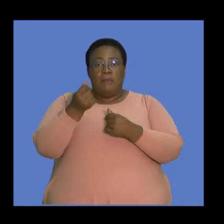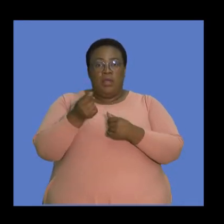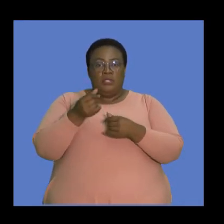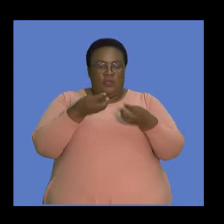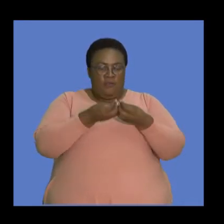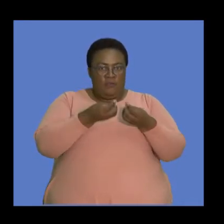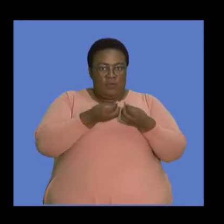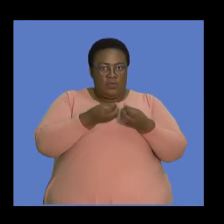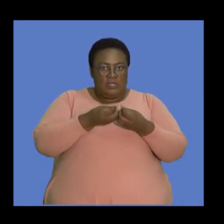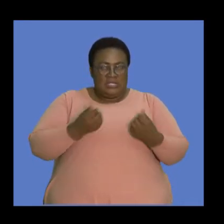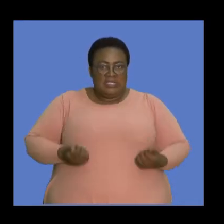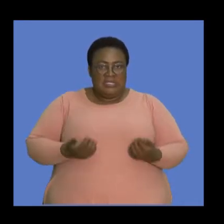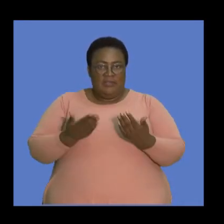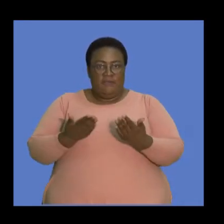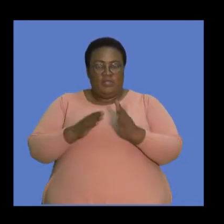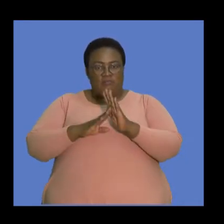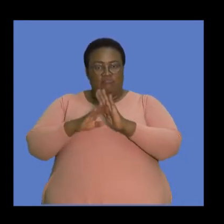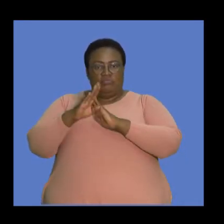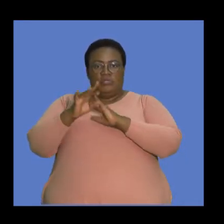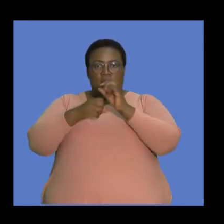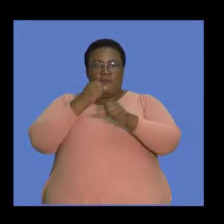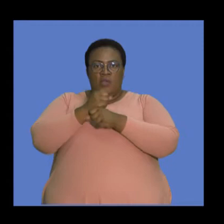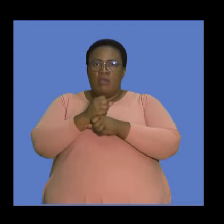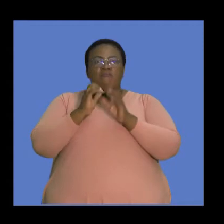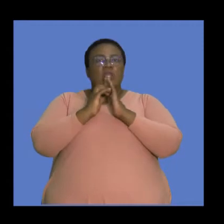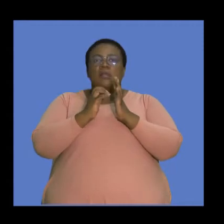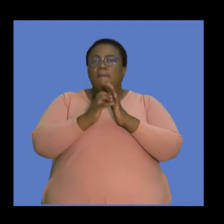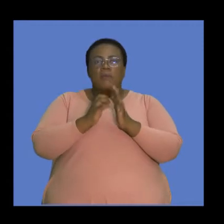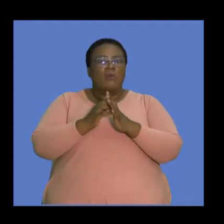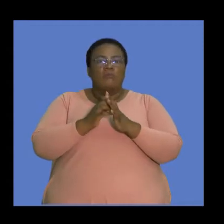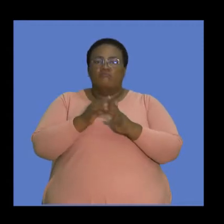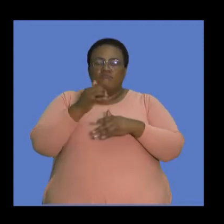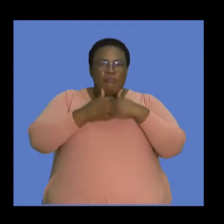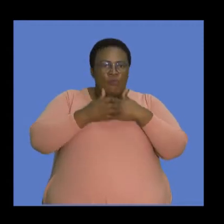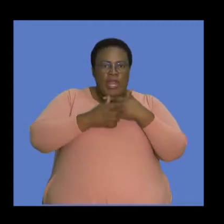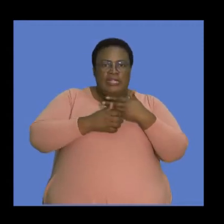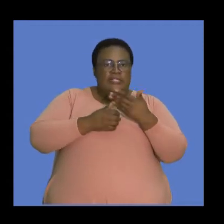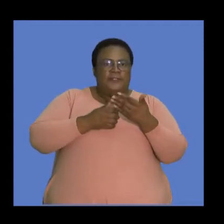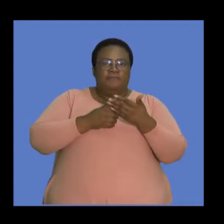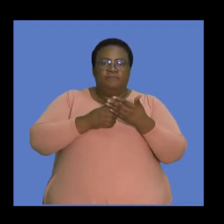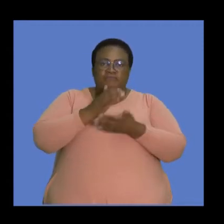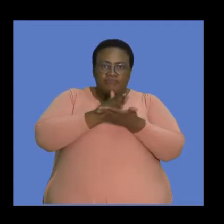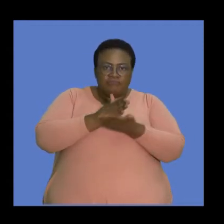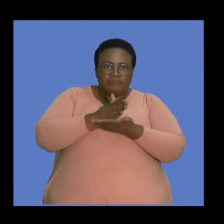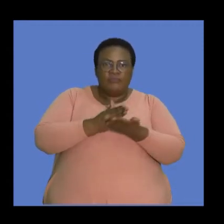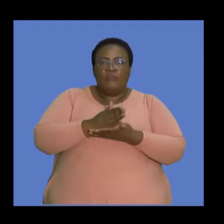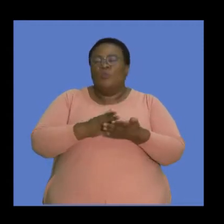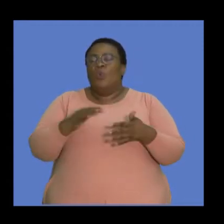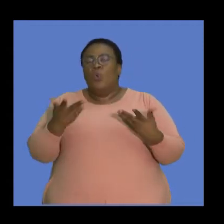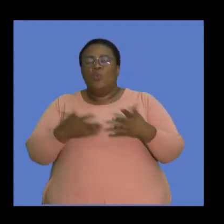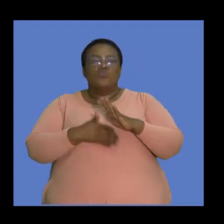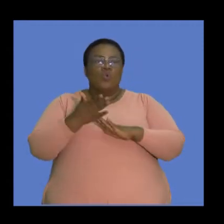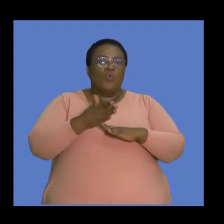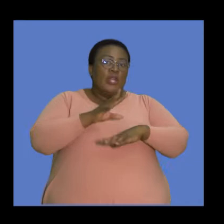year. Remember, I spoke about a typical example of like bread, a typical example of things like going to